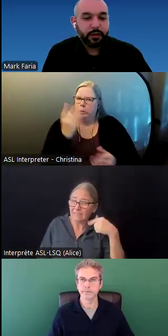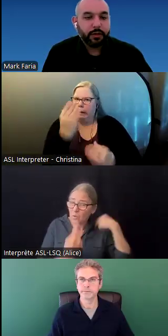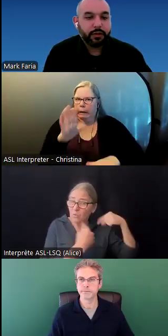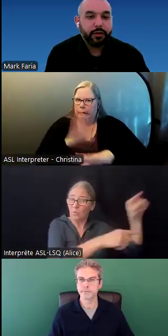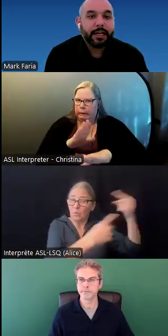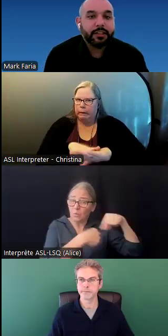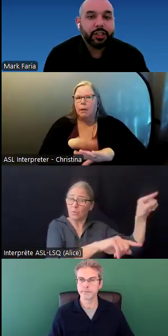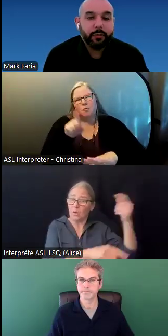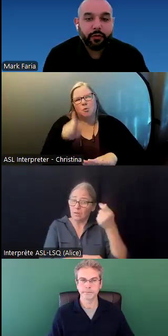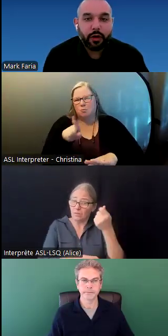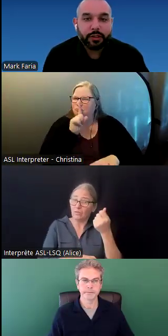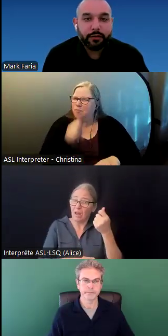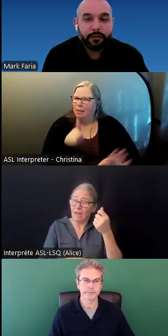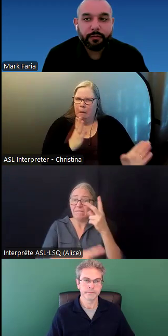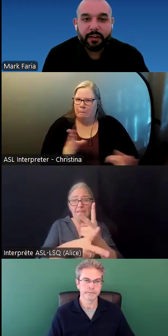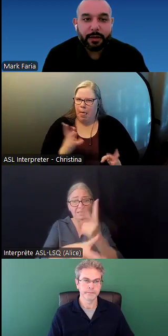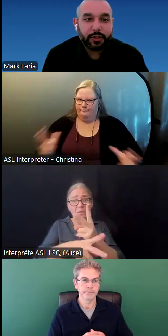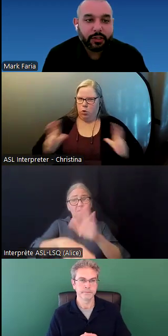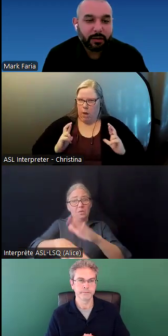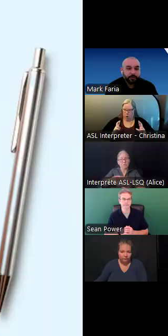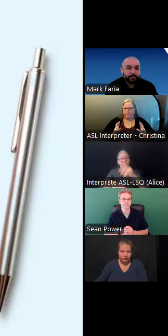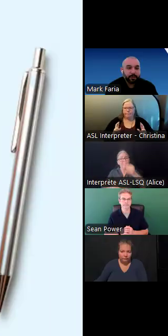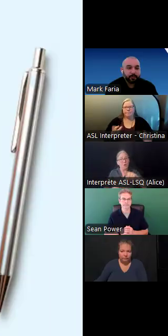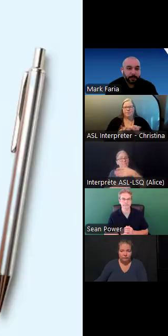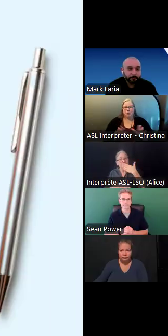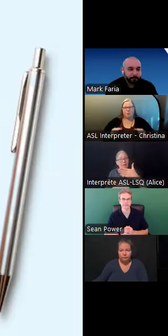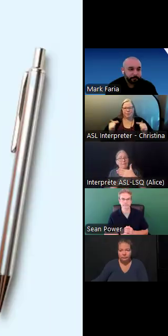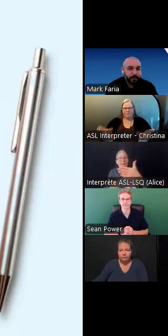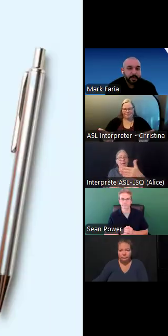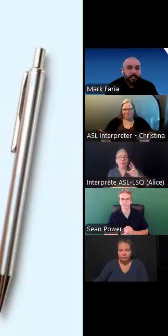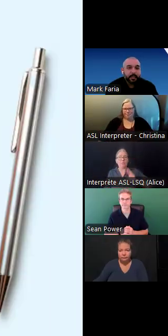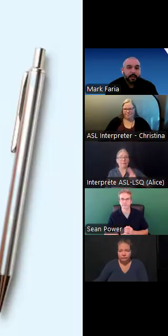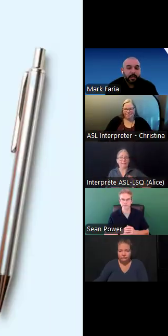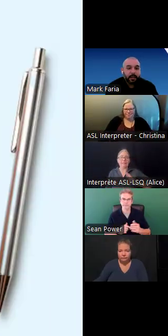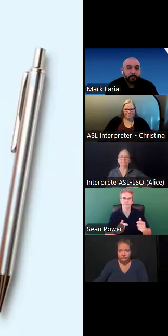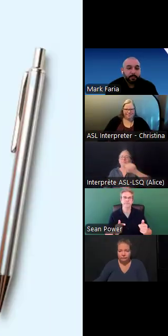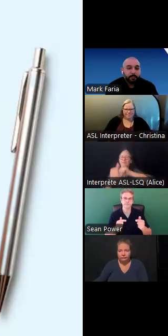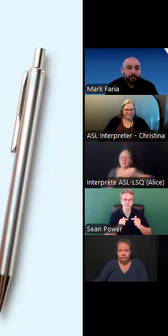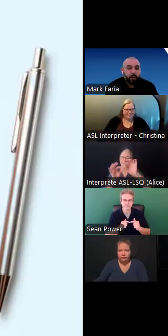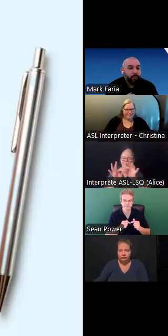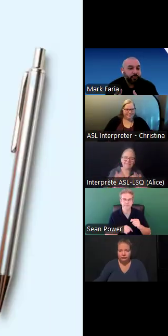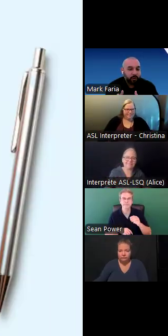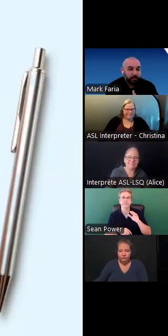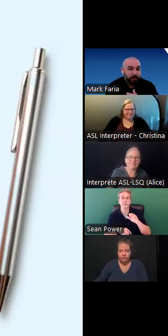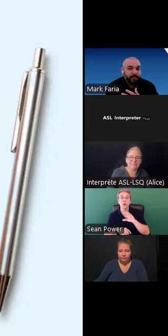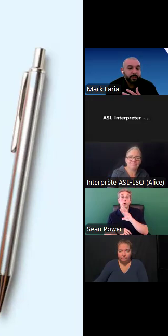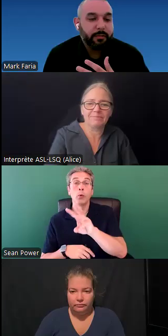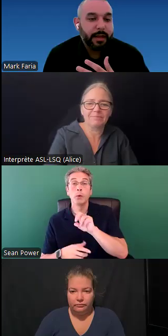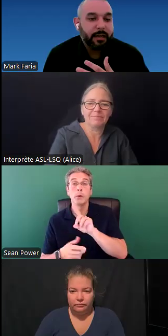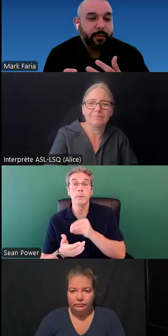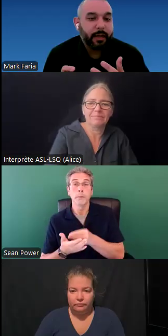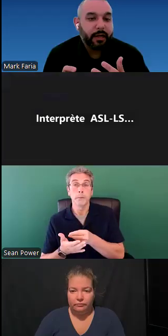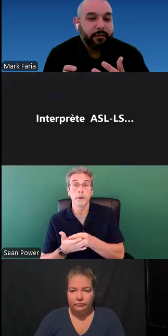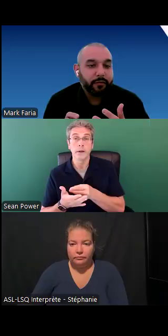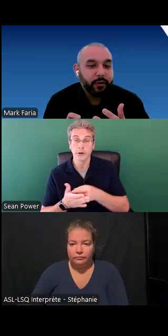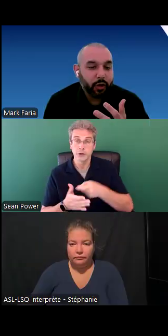So taxation of withdrawals. I've mentioned this a couple times already. Um, all withdrawals from an RDSP are made